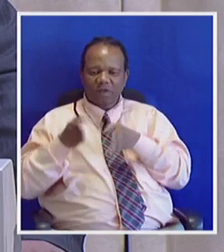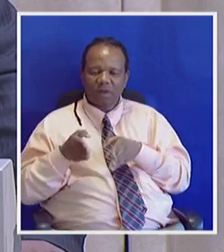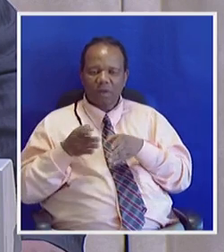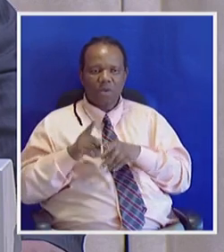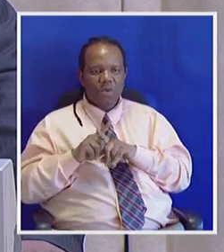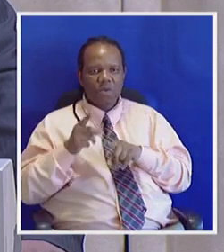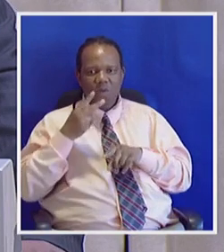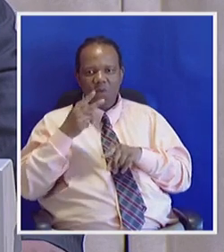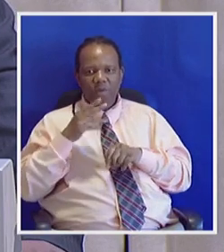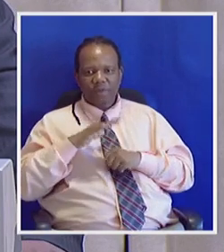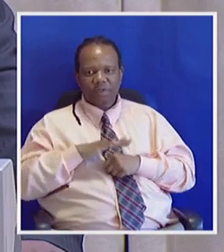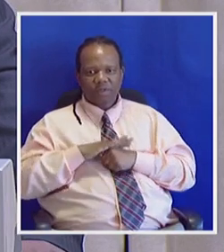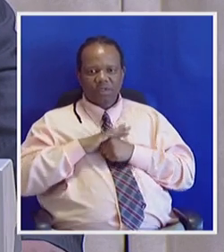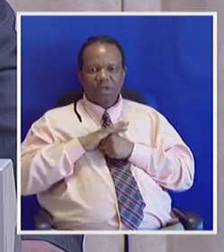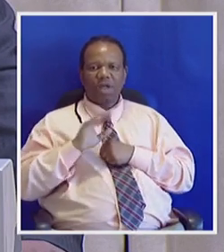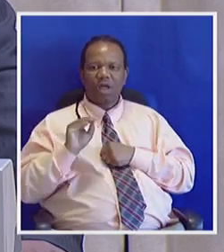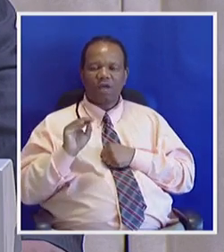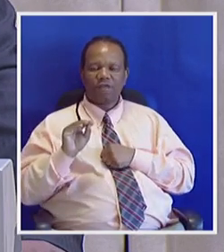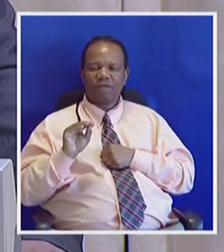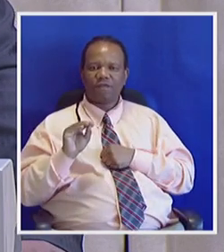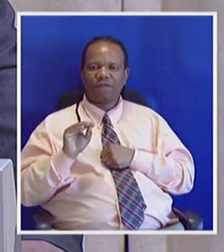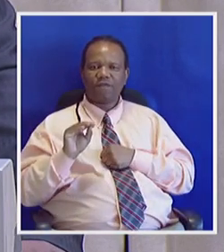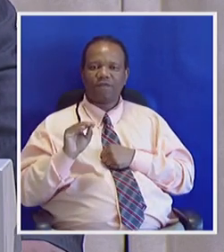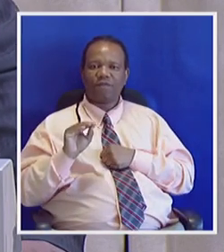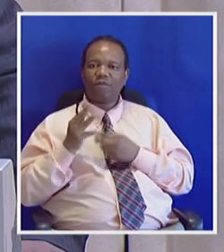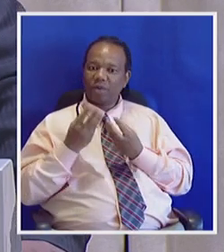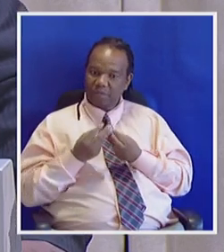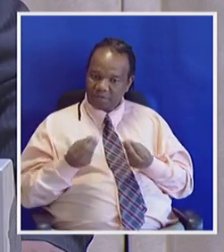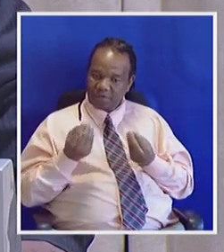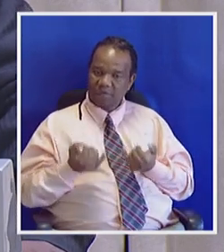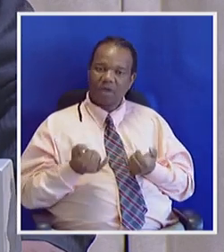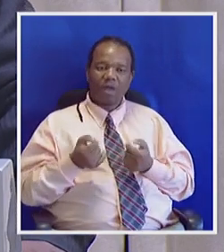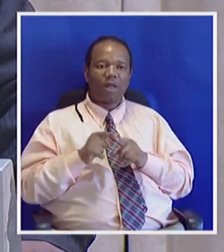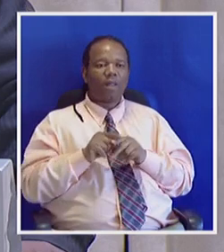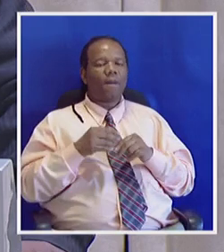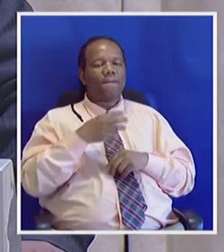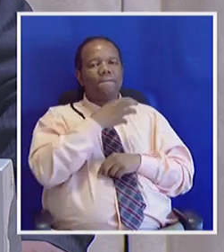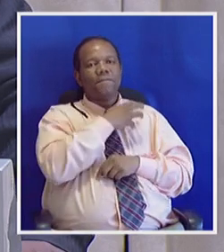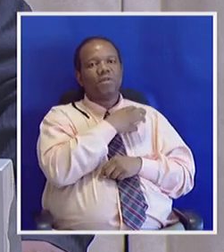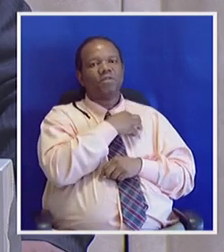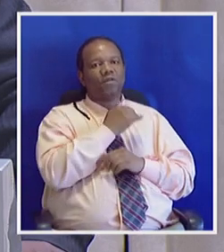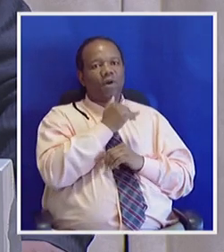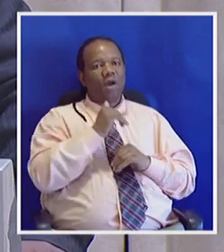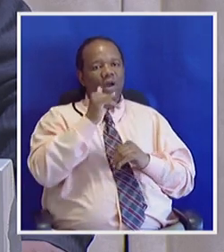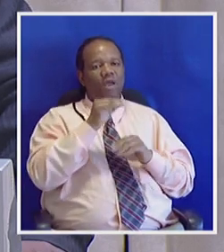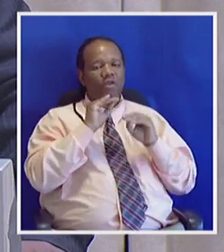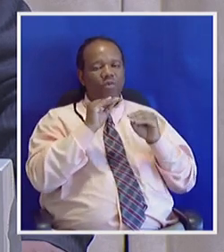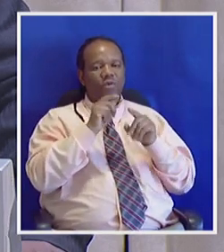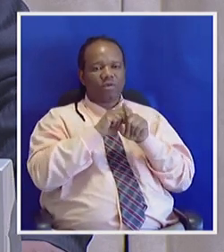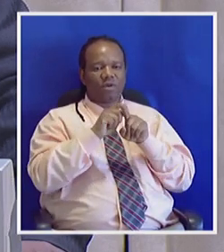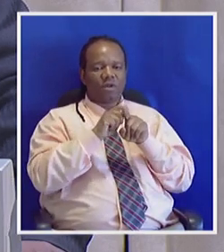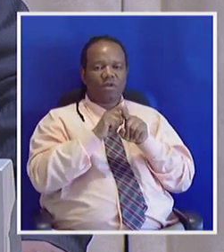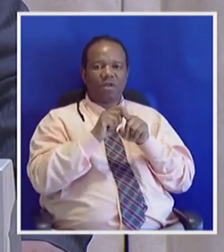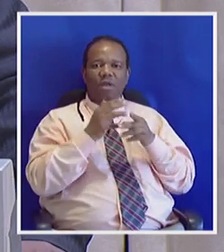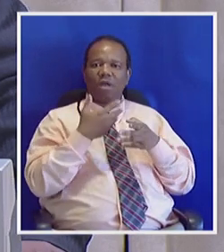And this is being addressed. I know that the Minister of Higher Education and Training spares no